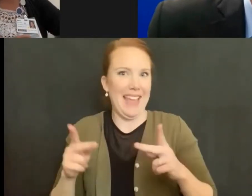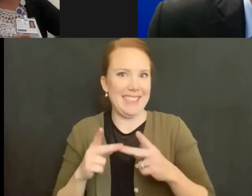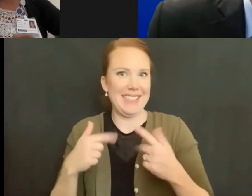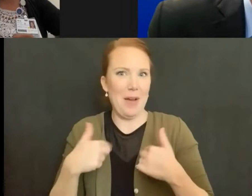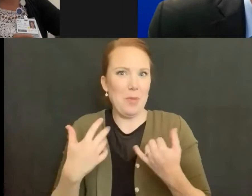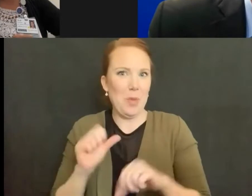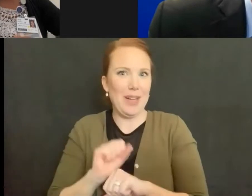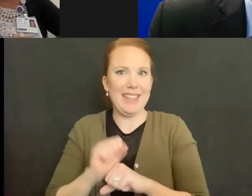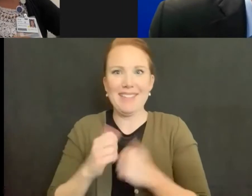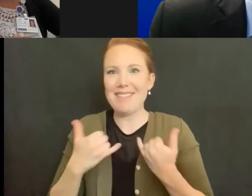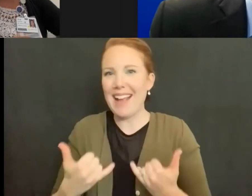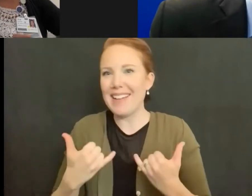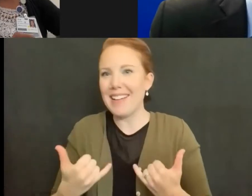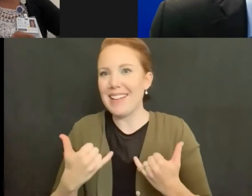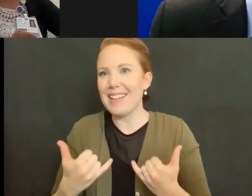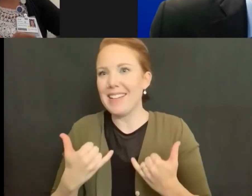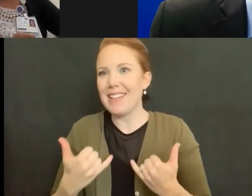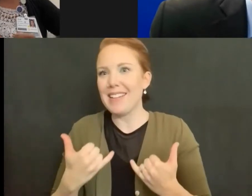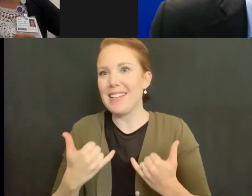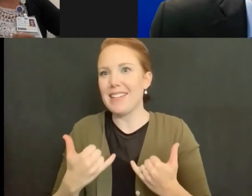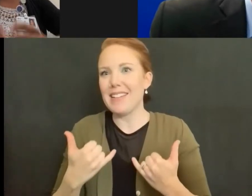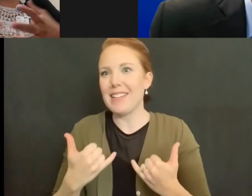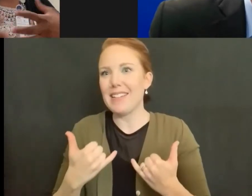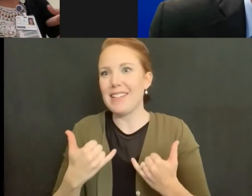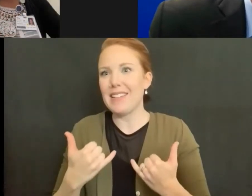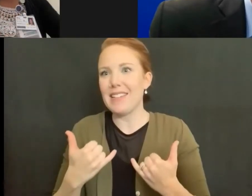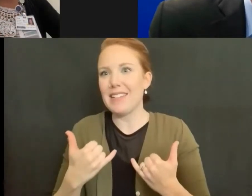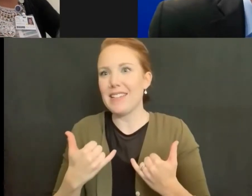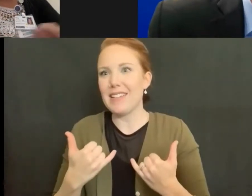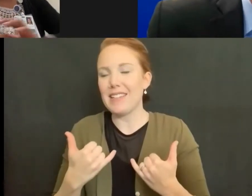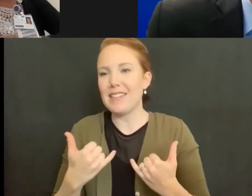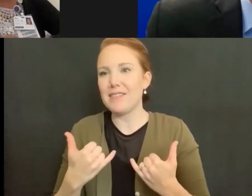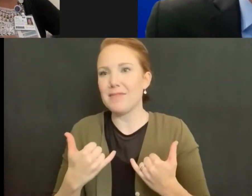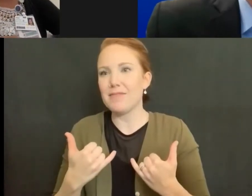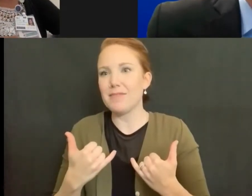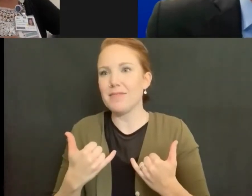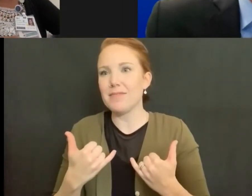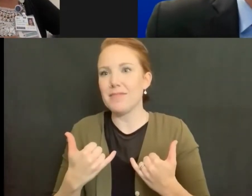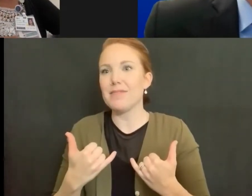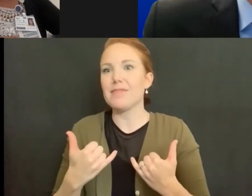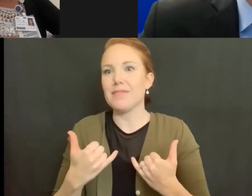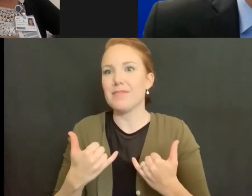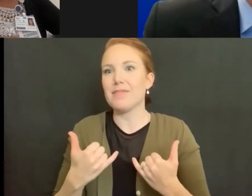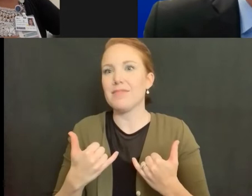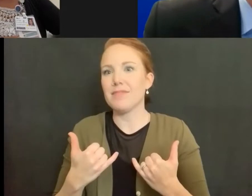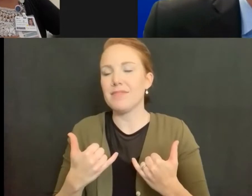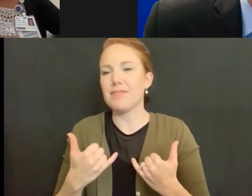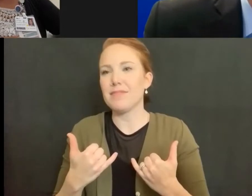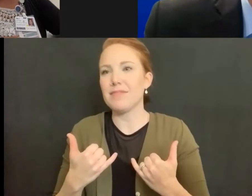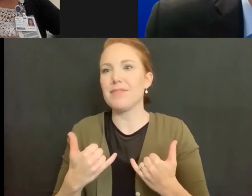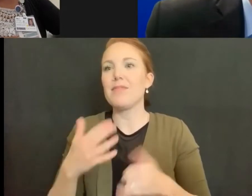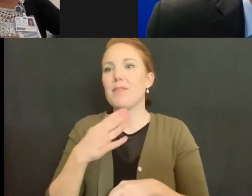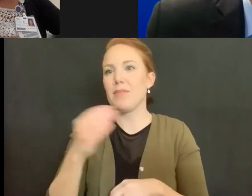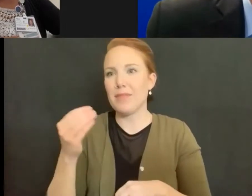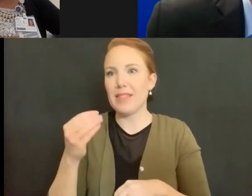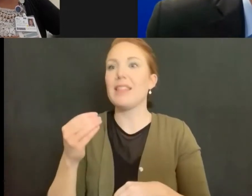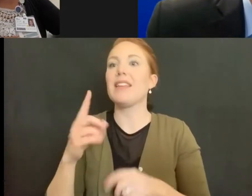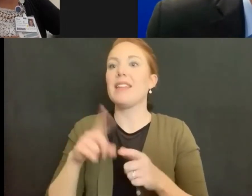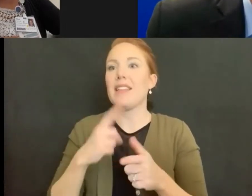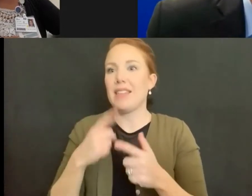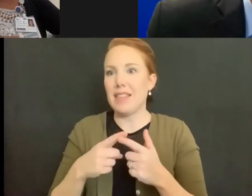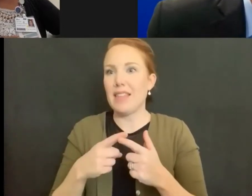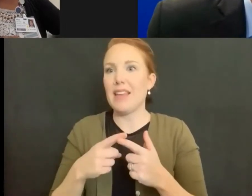Santia Healthcare, which is very well known into the local area. Um, and since then, I'm working